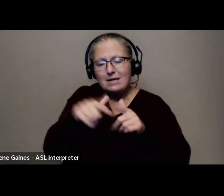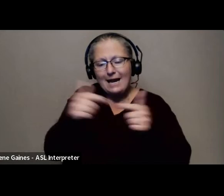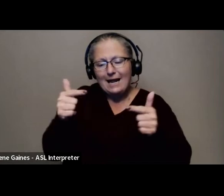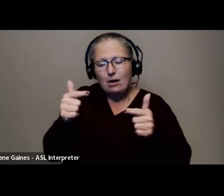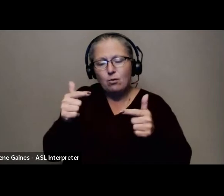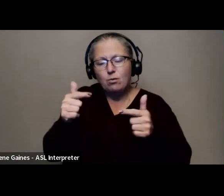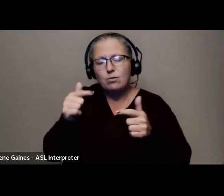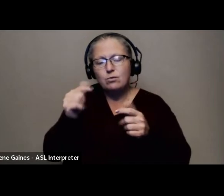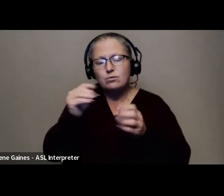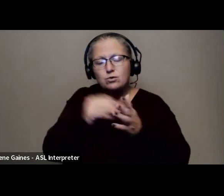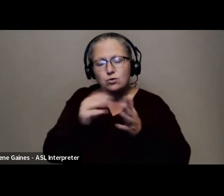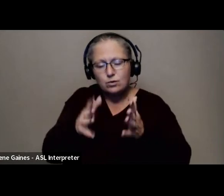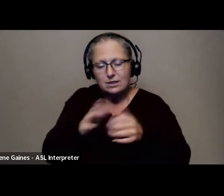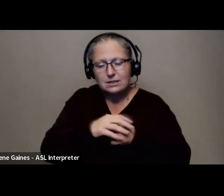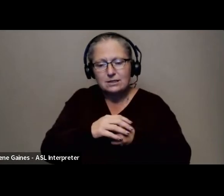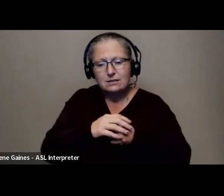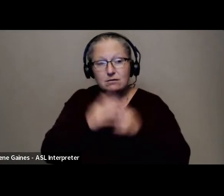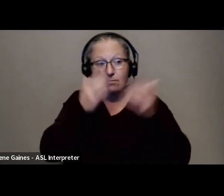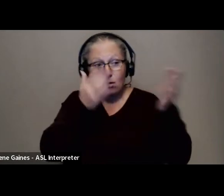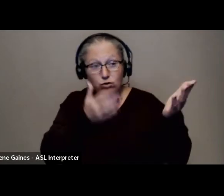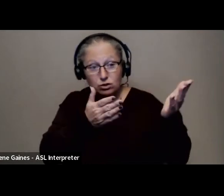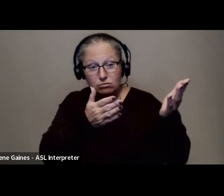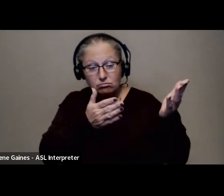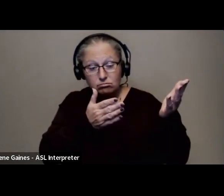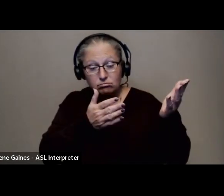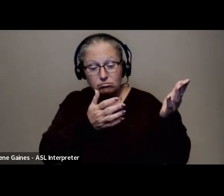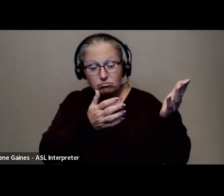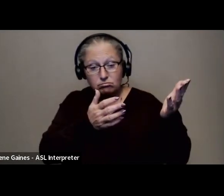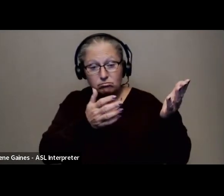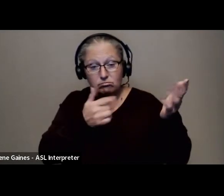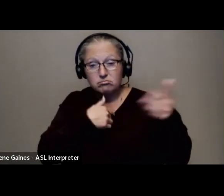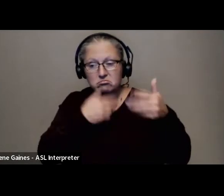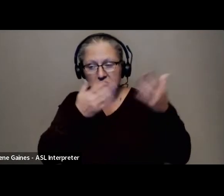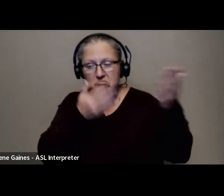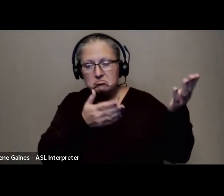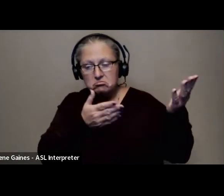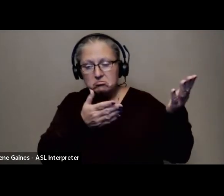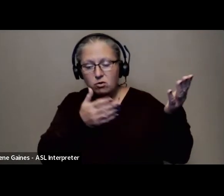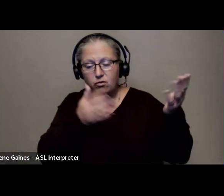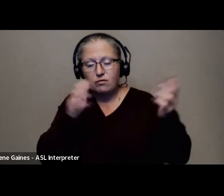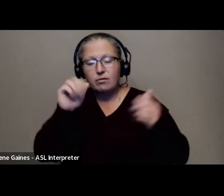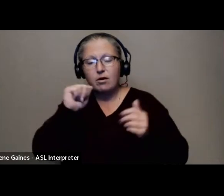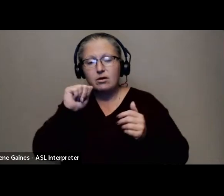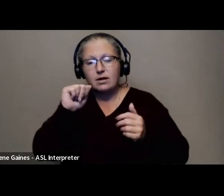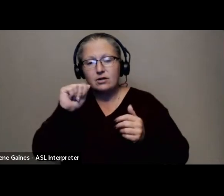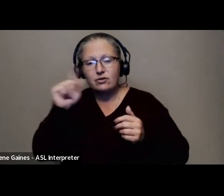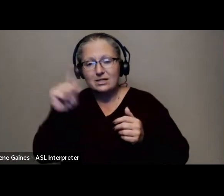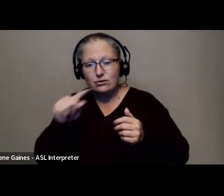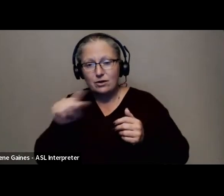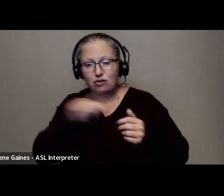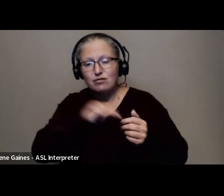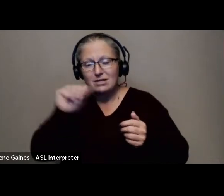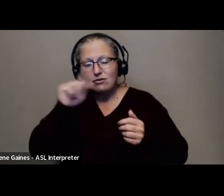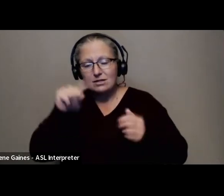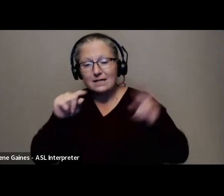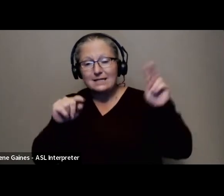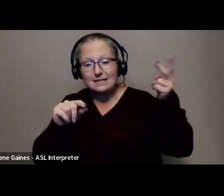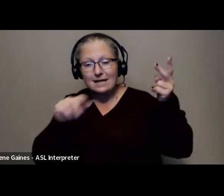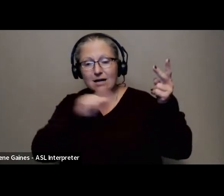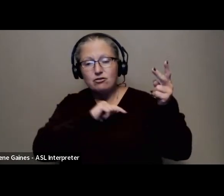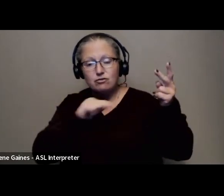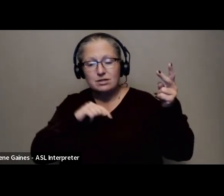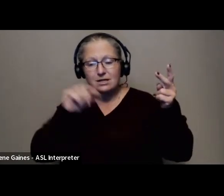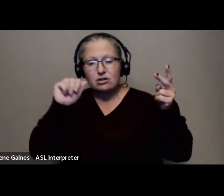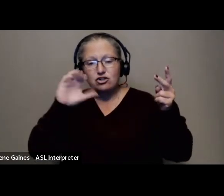language students. Okay, motion. I'm Okay, motion made by trustee Andrade Zuniga, I'll second it. seconded